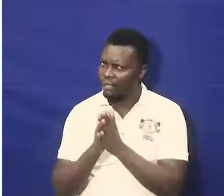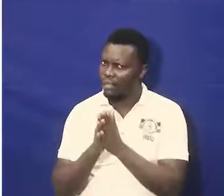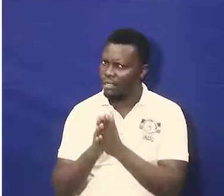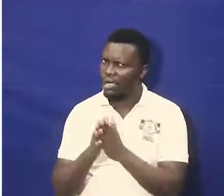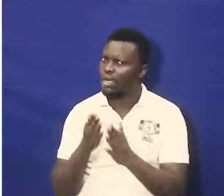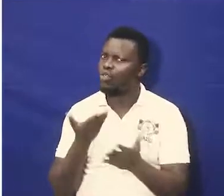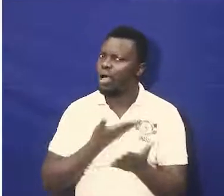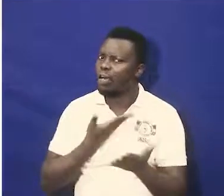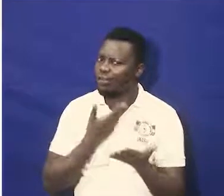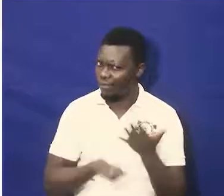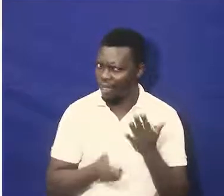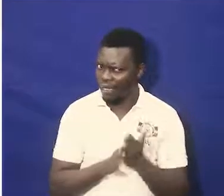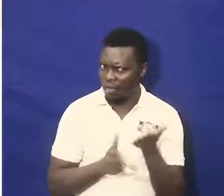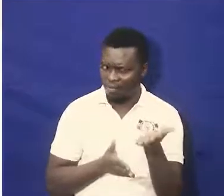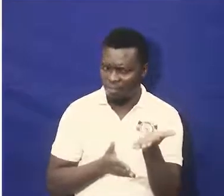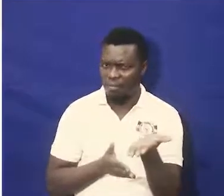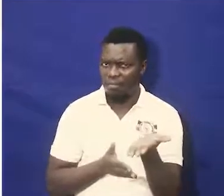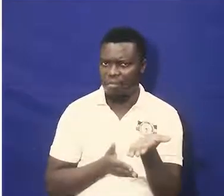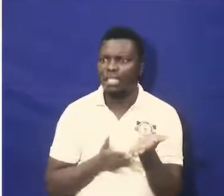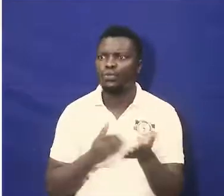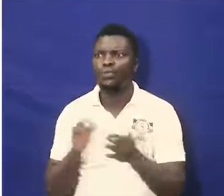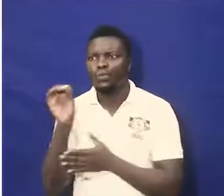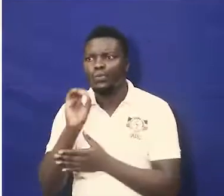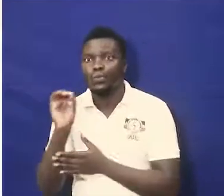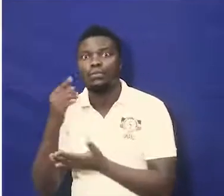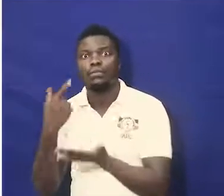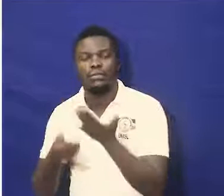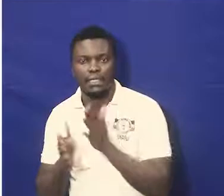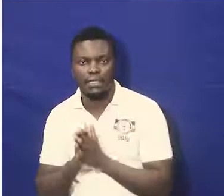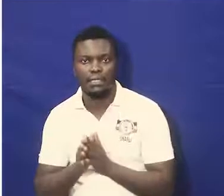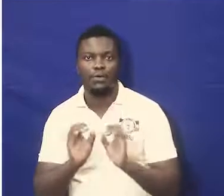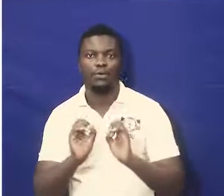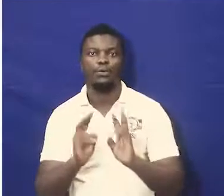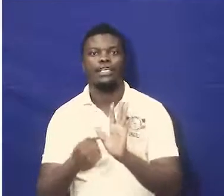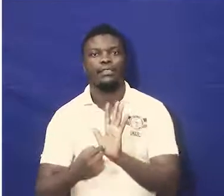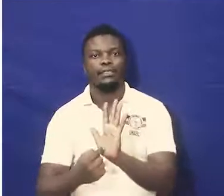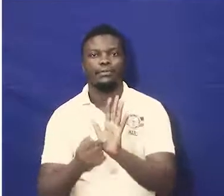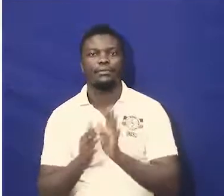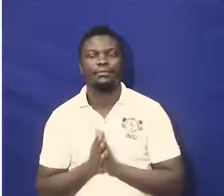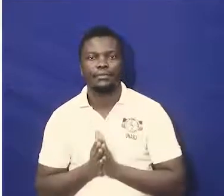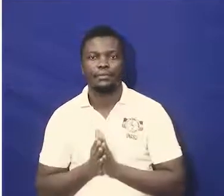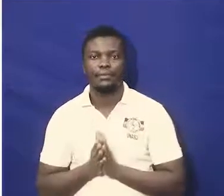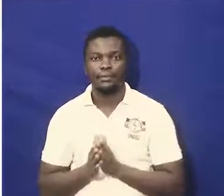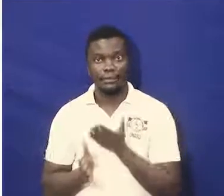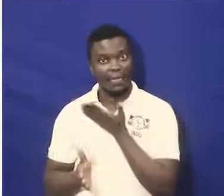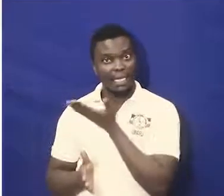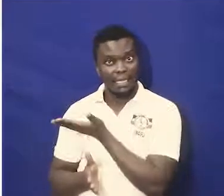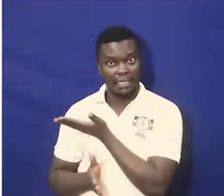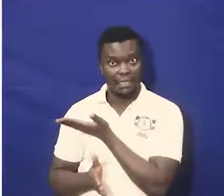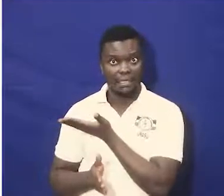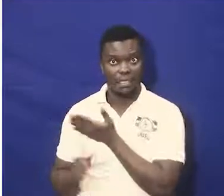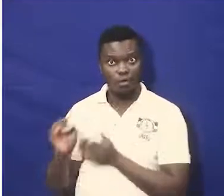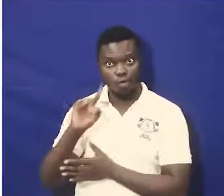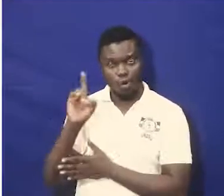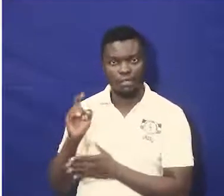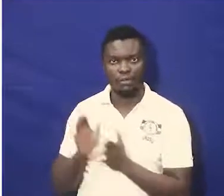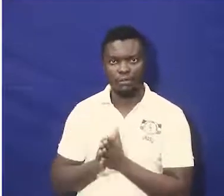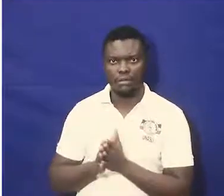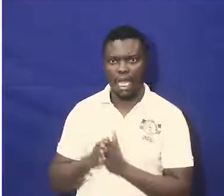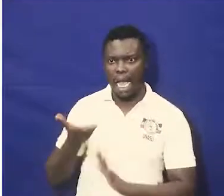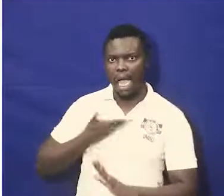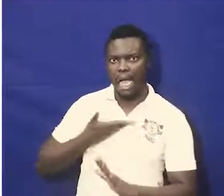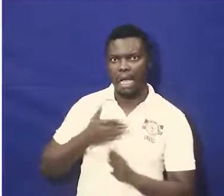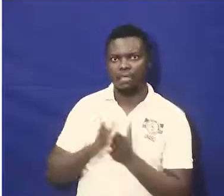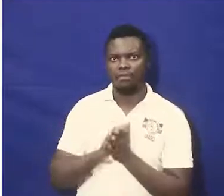given and what you need to find. Let me show you an example. In this question, I have been given the